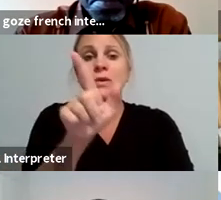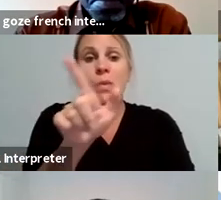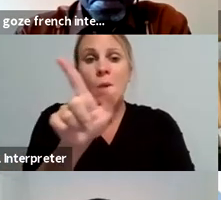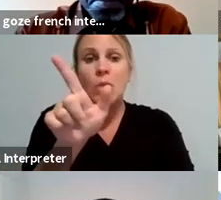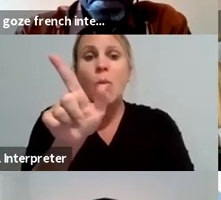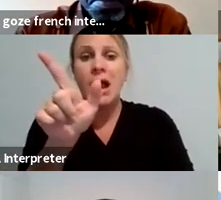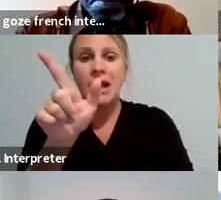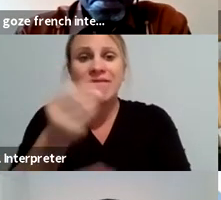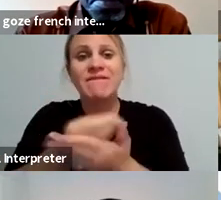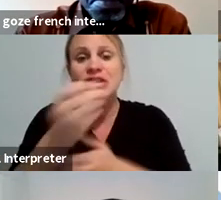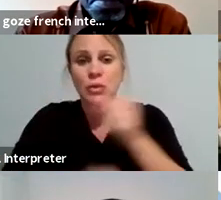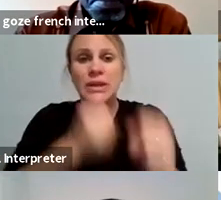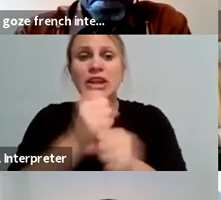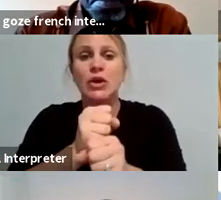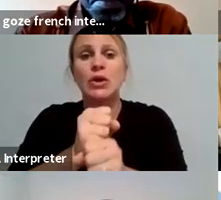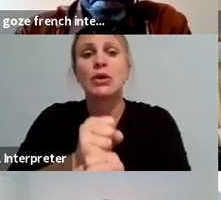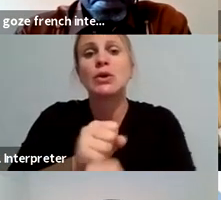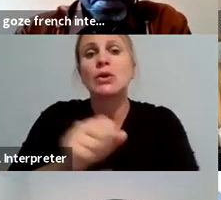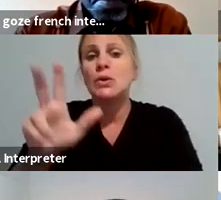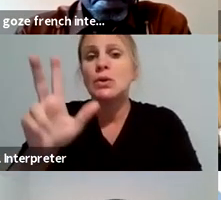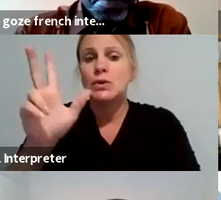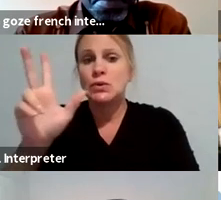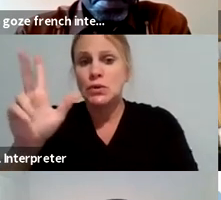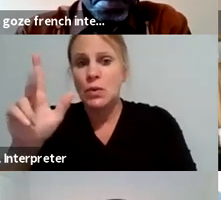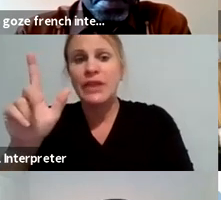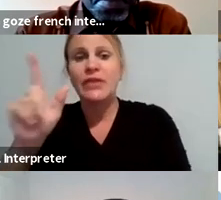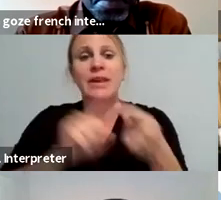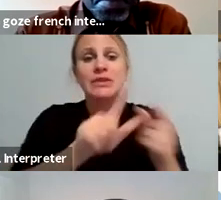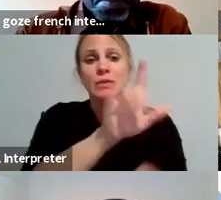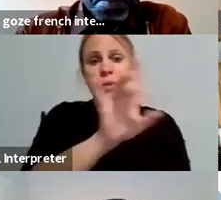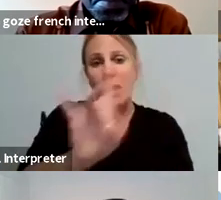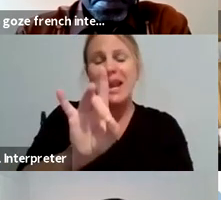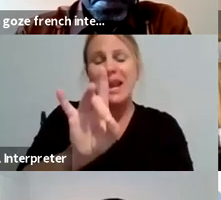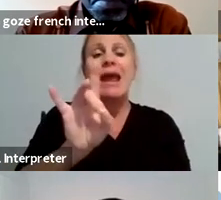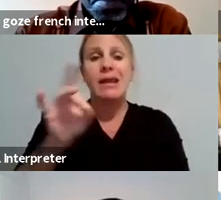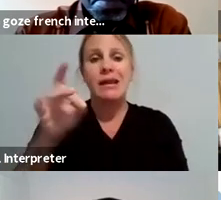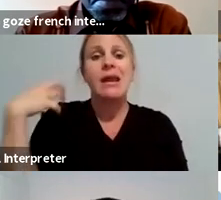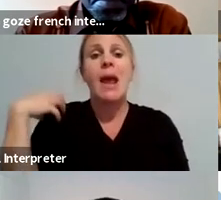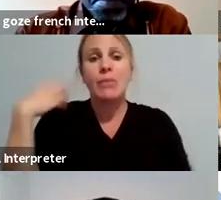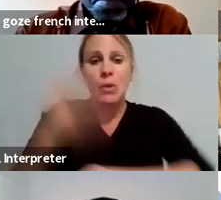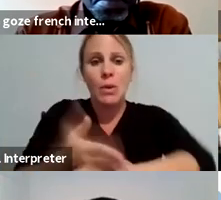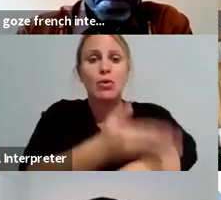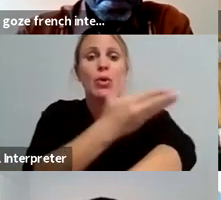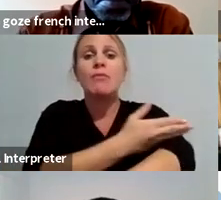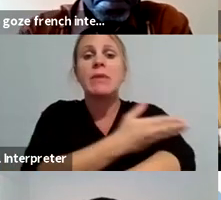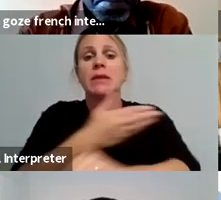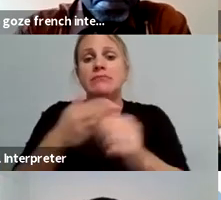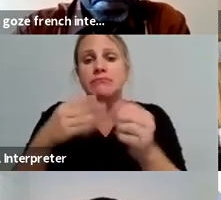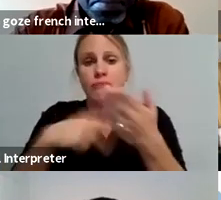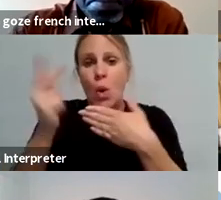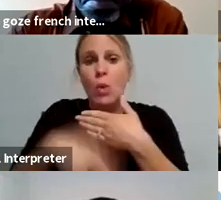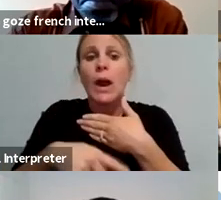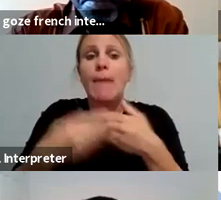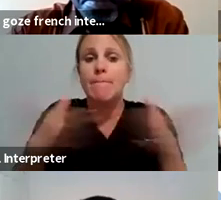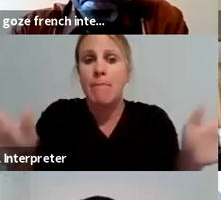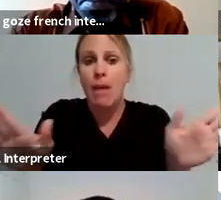fiscal year 2023 through 2028 capital improvement program public hearing. Before we